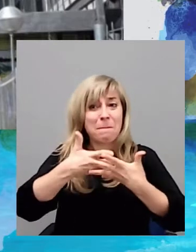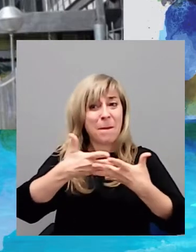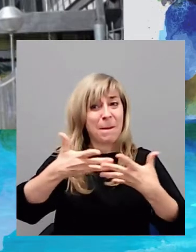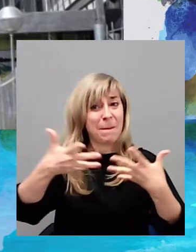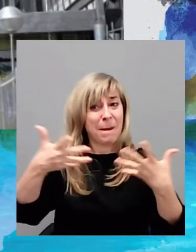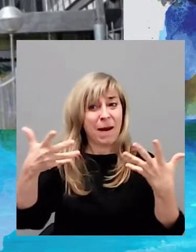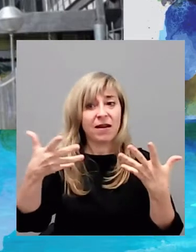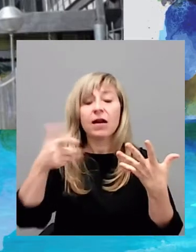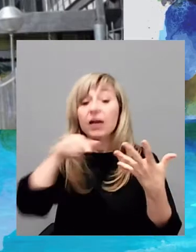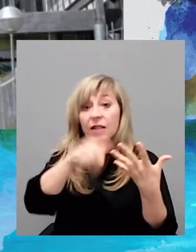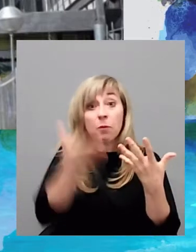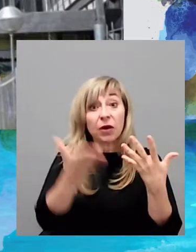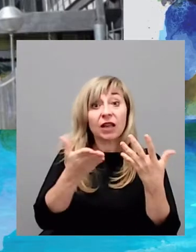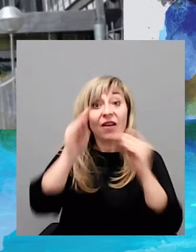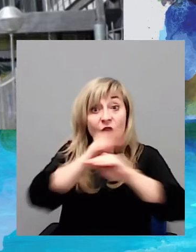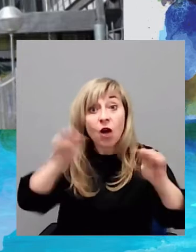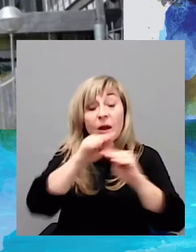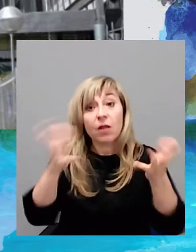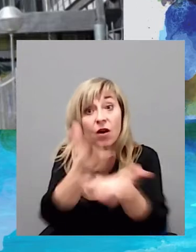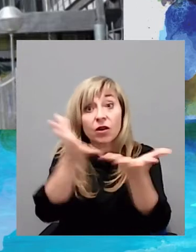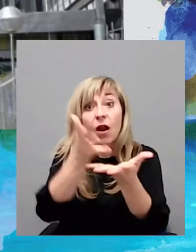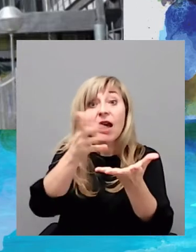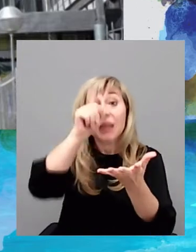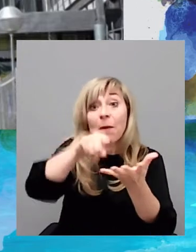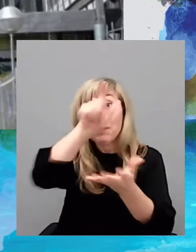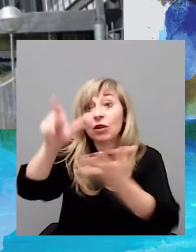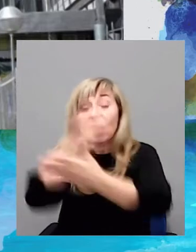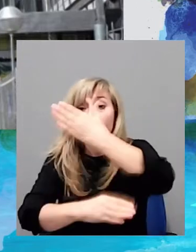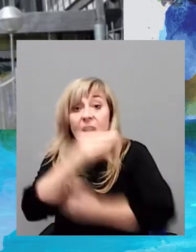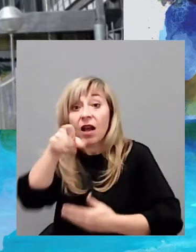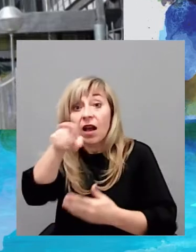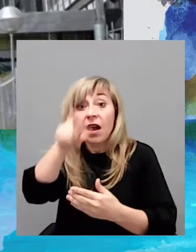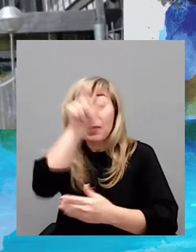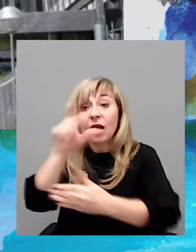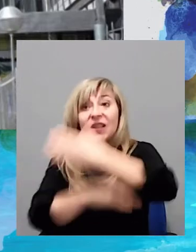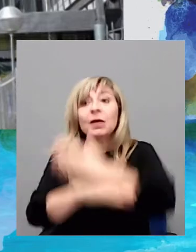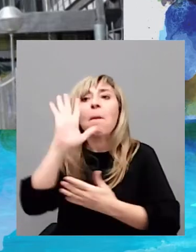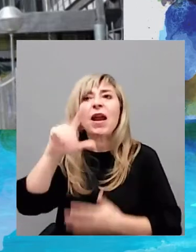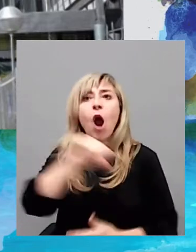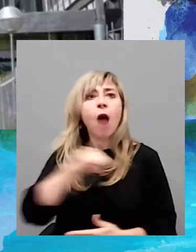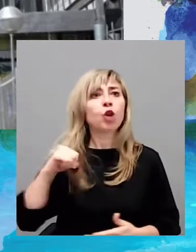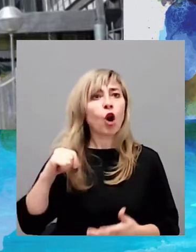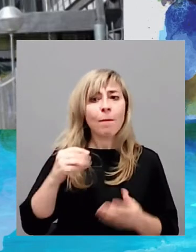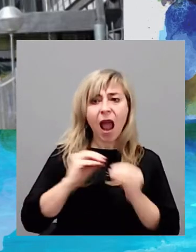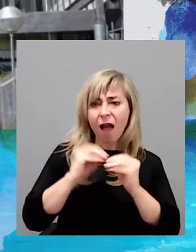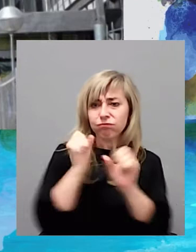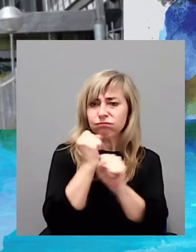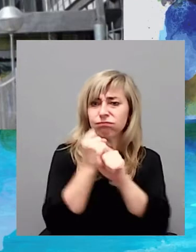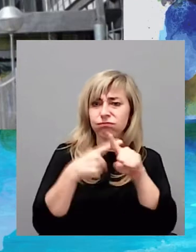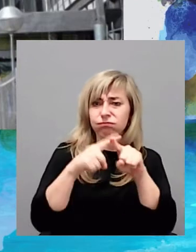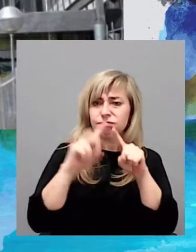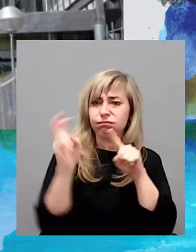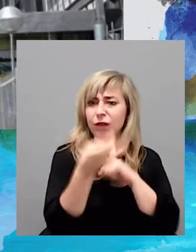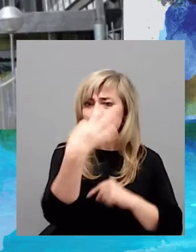talent, including people with disabilities, and that are perfectly autonomous to do a lot of different types of work. That's why